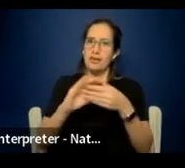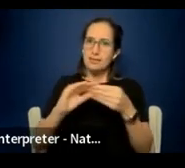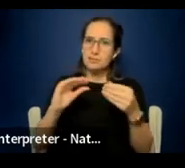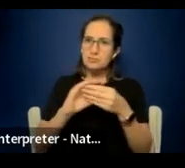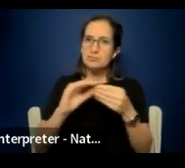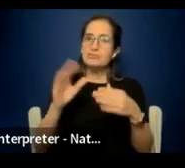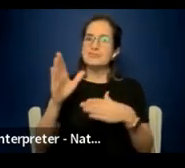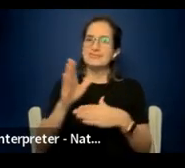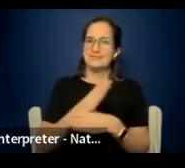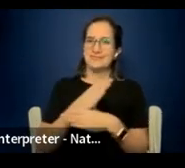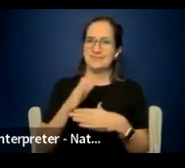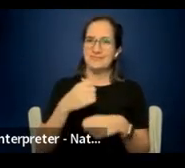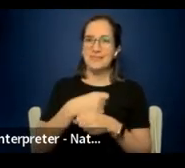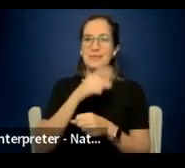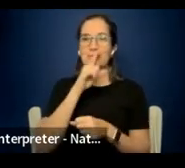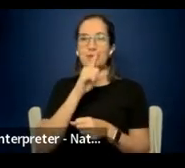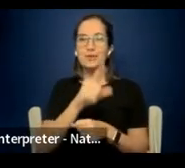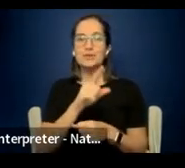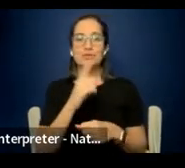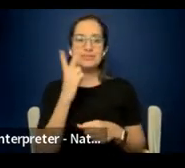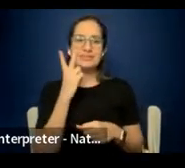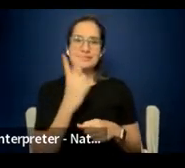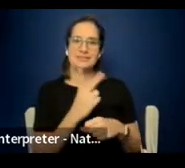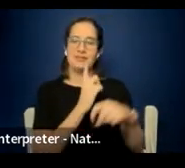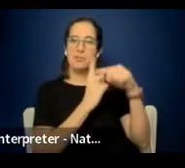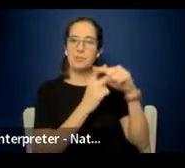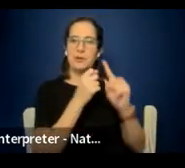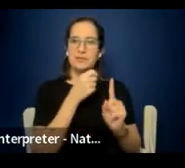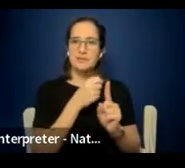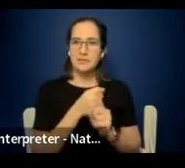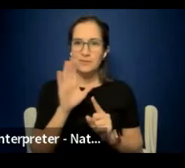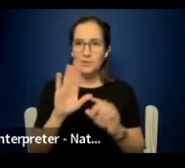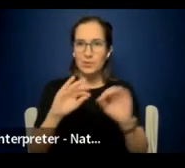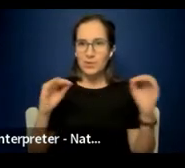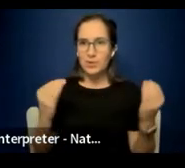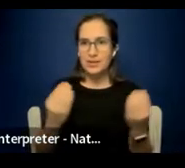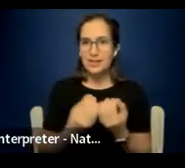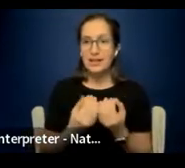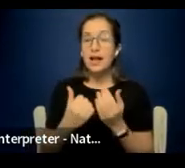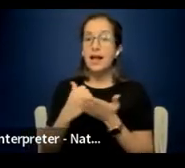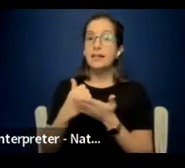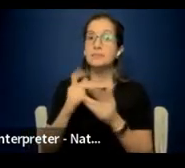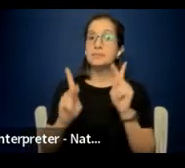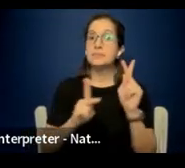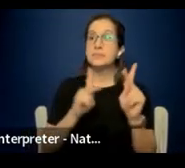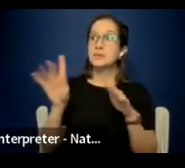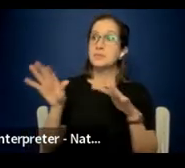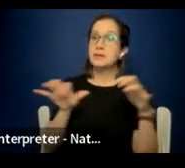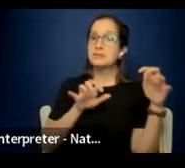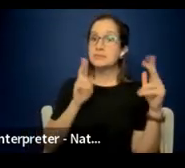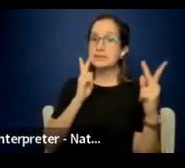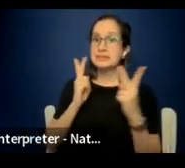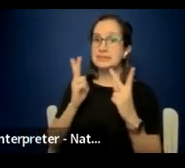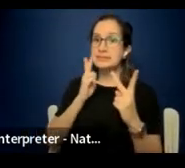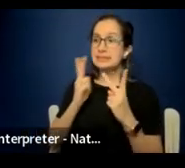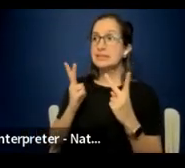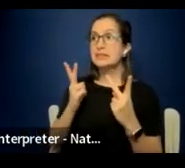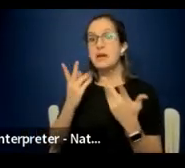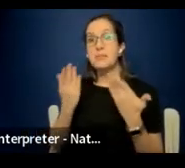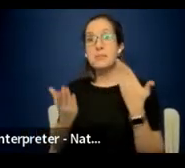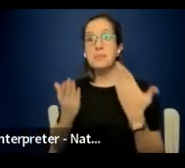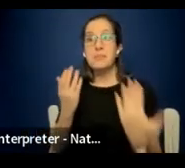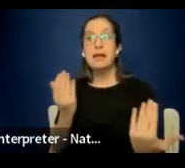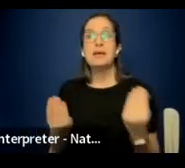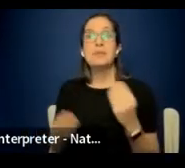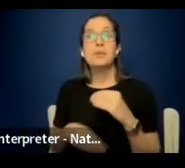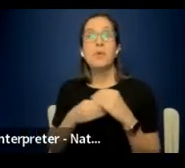of your organization's work in so many ways. Externally, it helps build your visibility, potentially draw more support to your organization, and